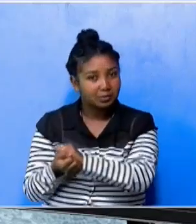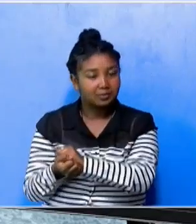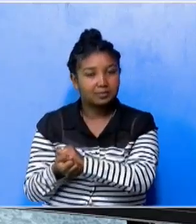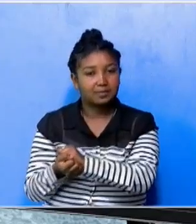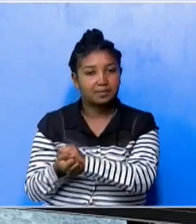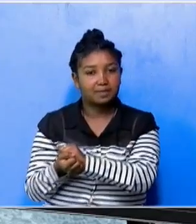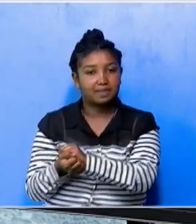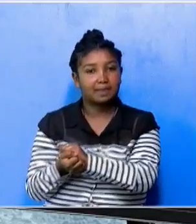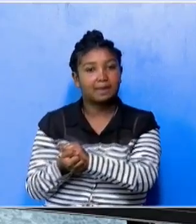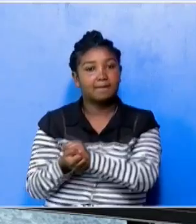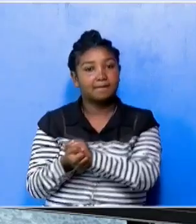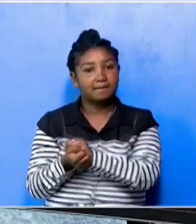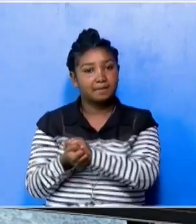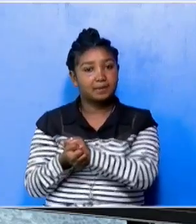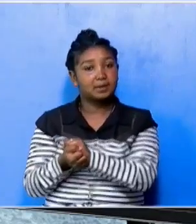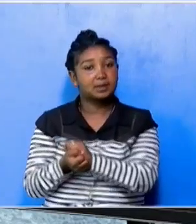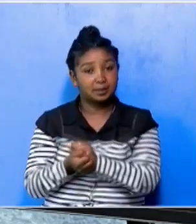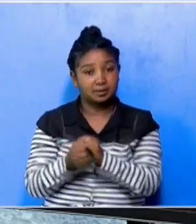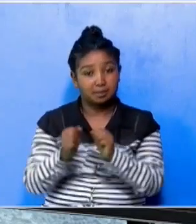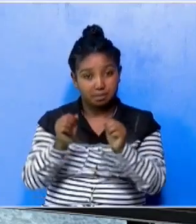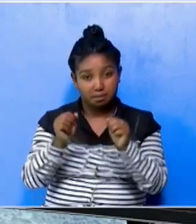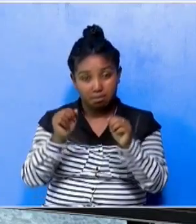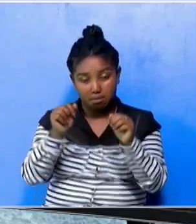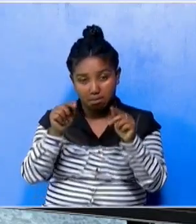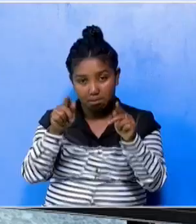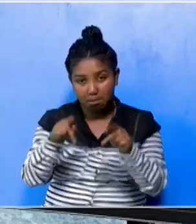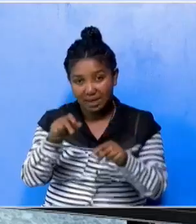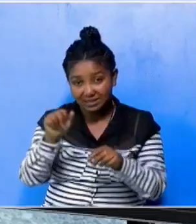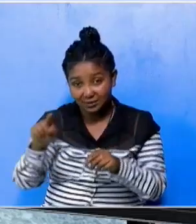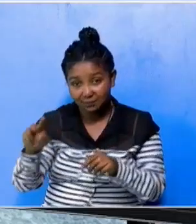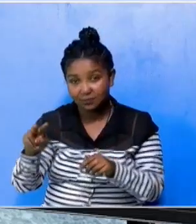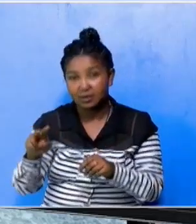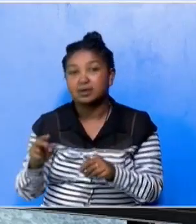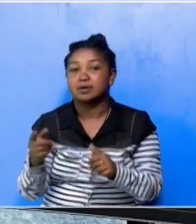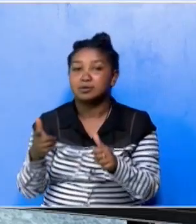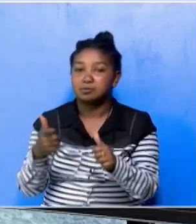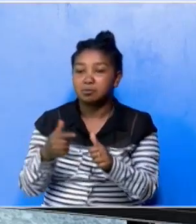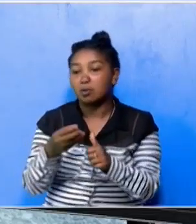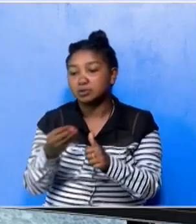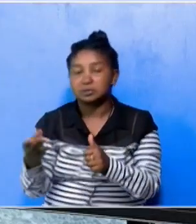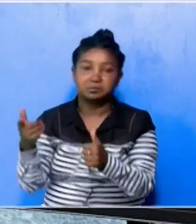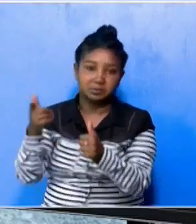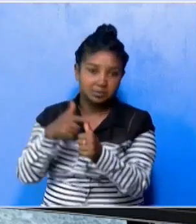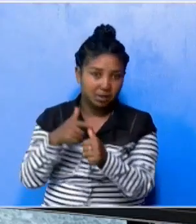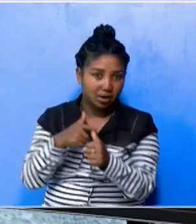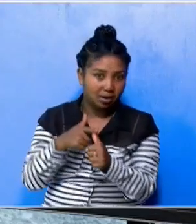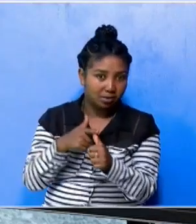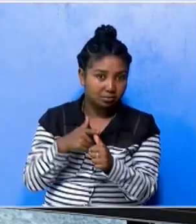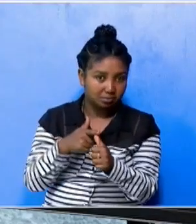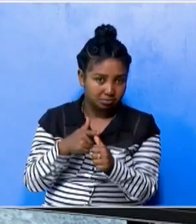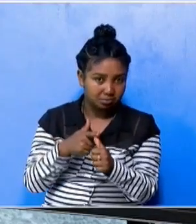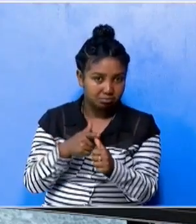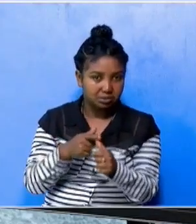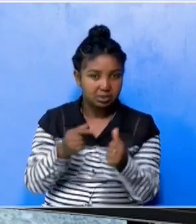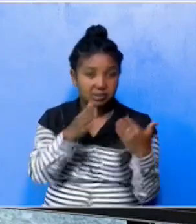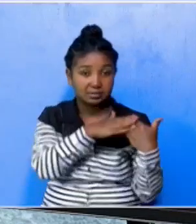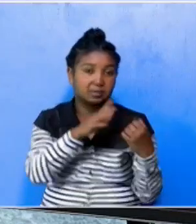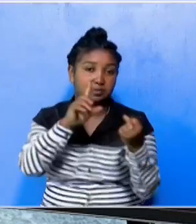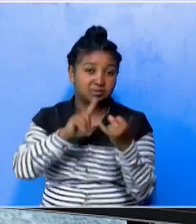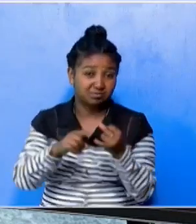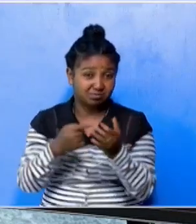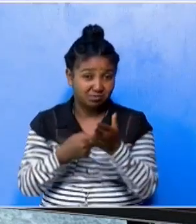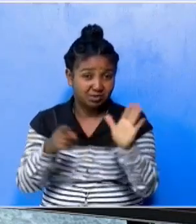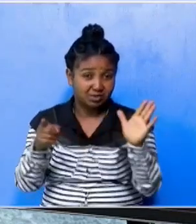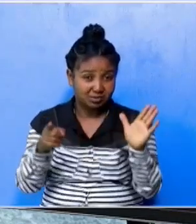action. But in passive voice, it comes as the beginning of the sentence. Is it clear? I hope it's